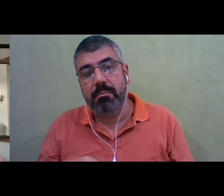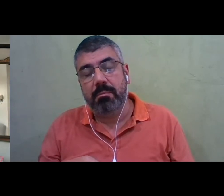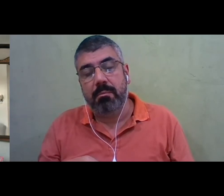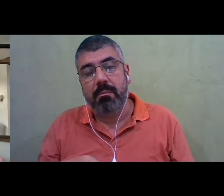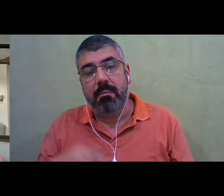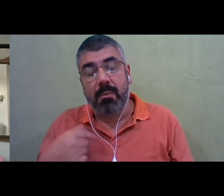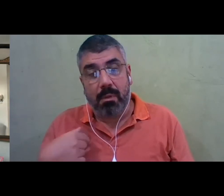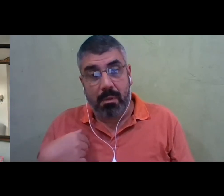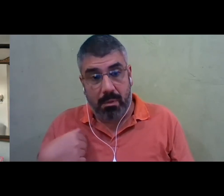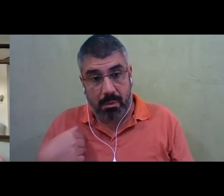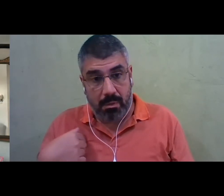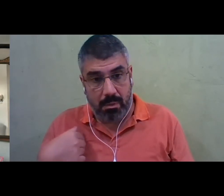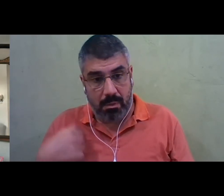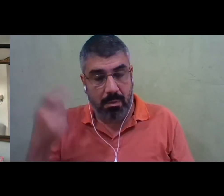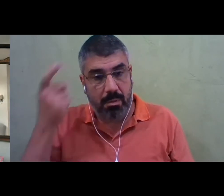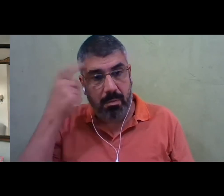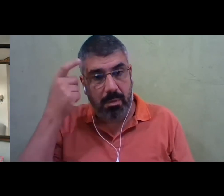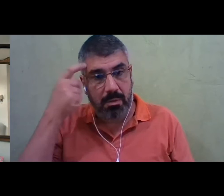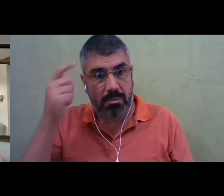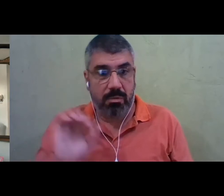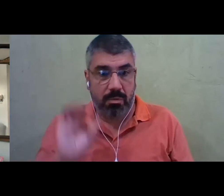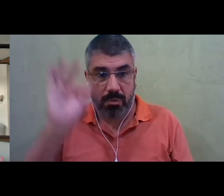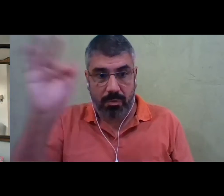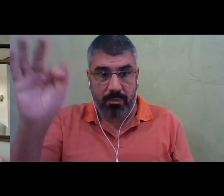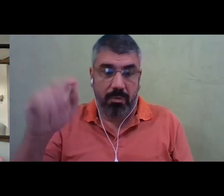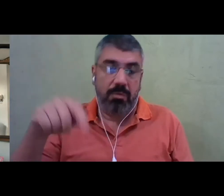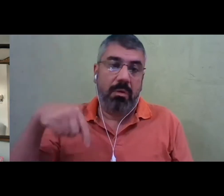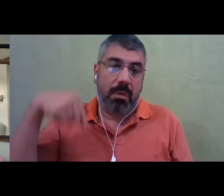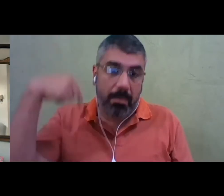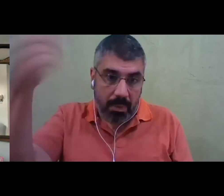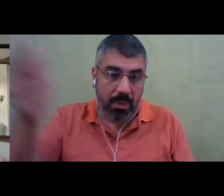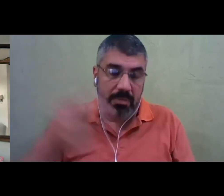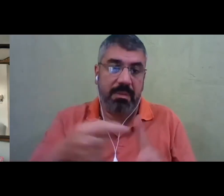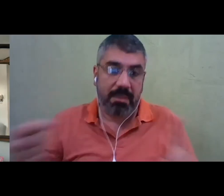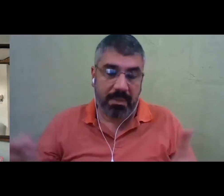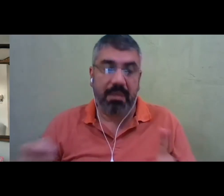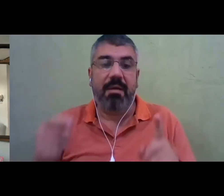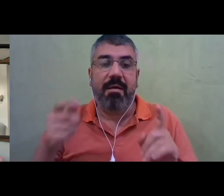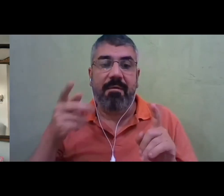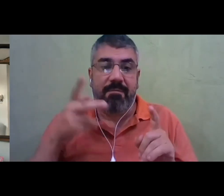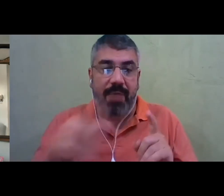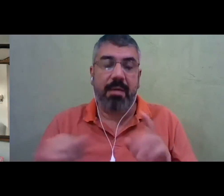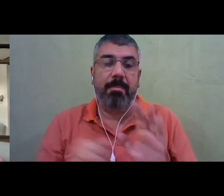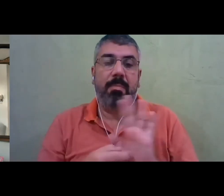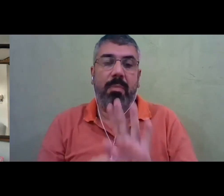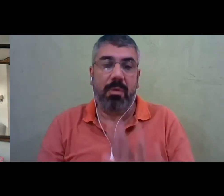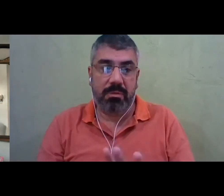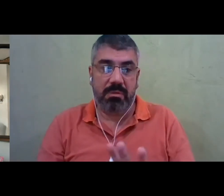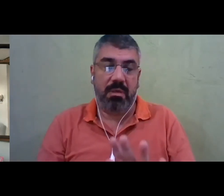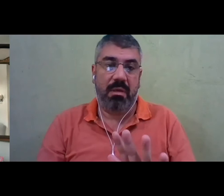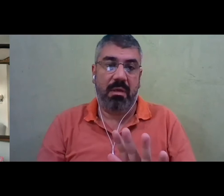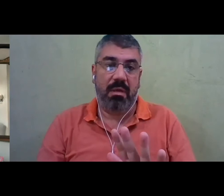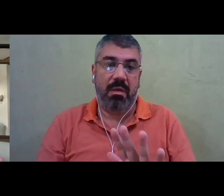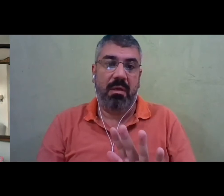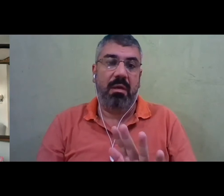I claim, and Mike Cole said so last week, that we live at the moment in a discontinuity. There's this term,